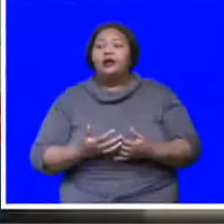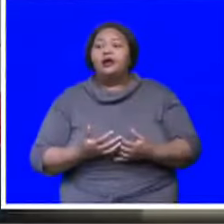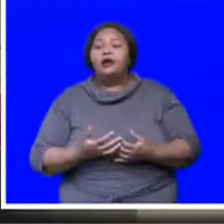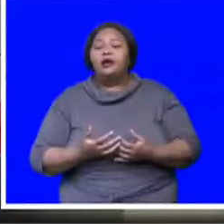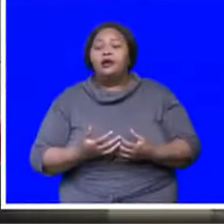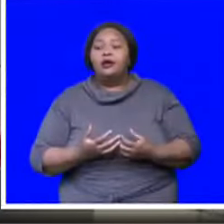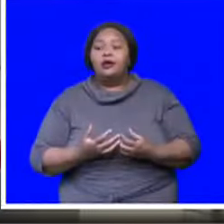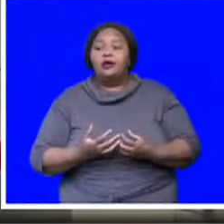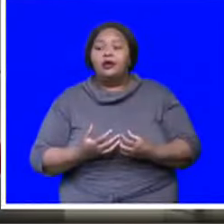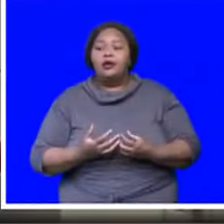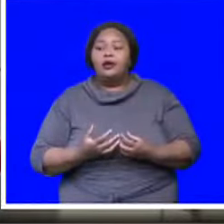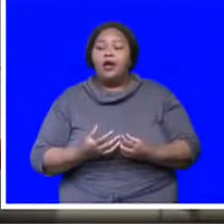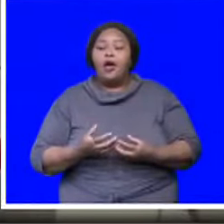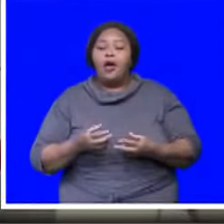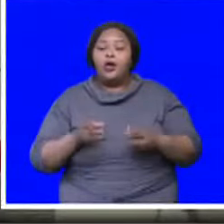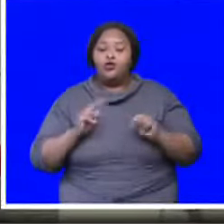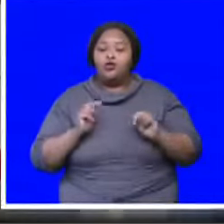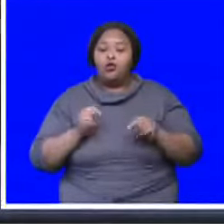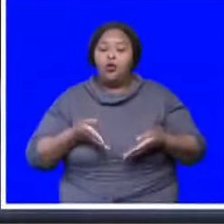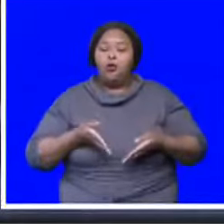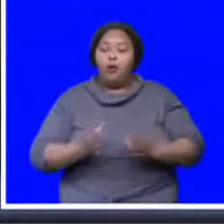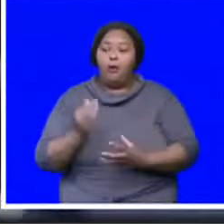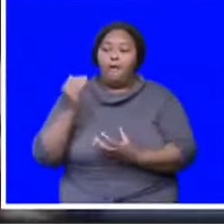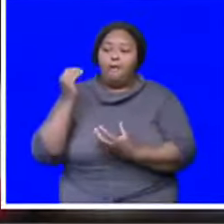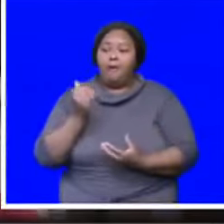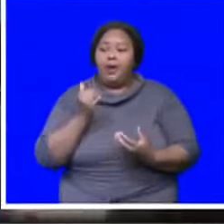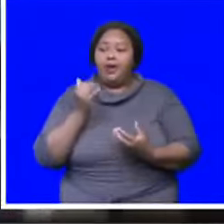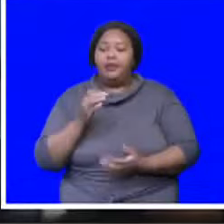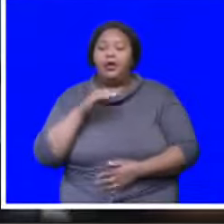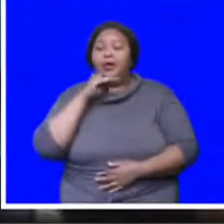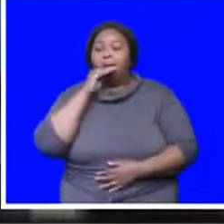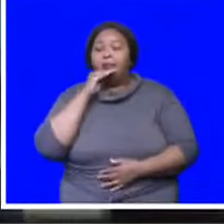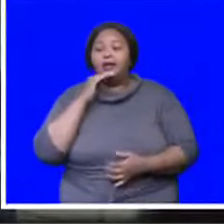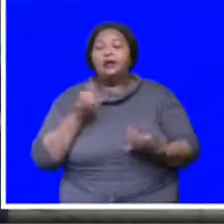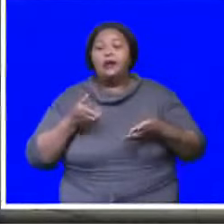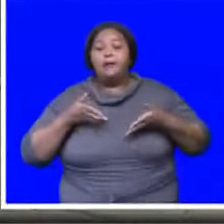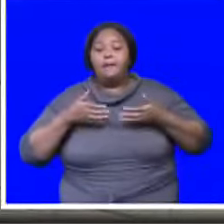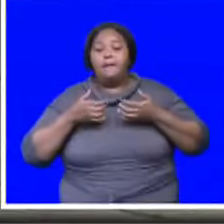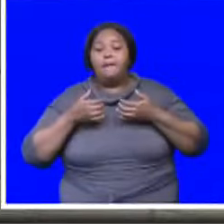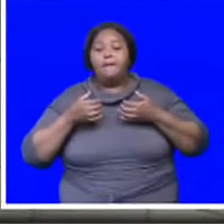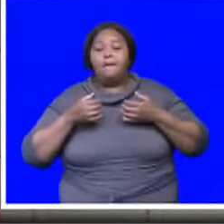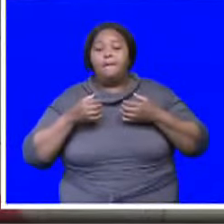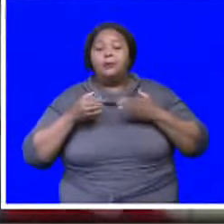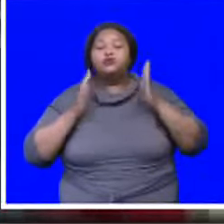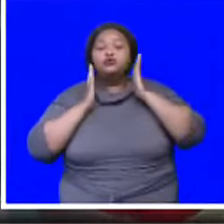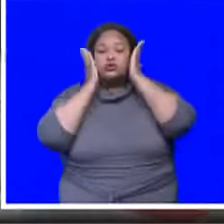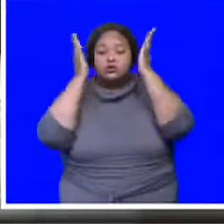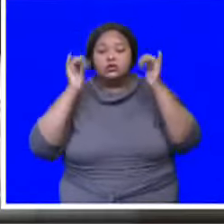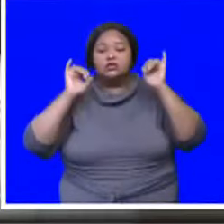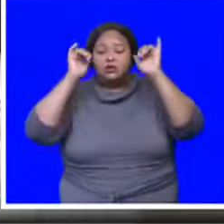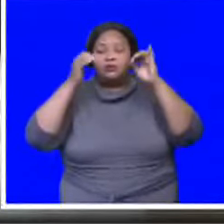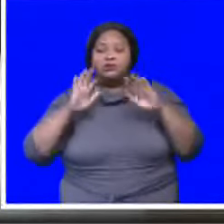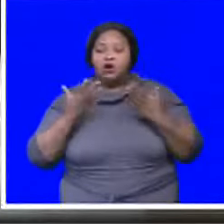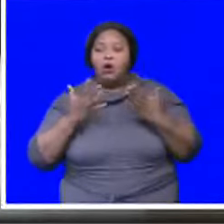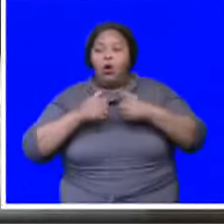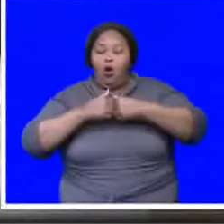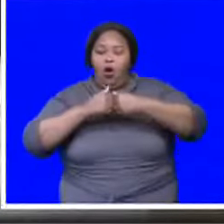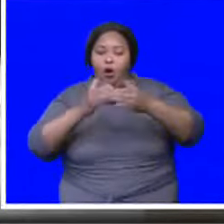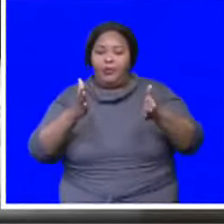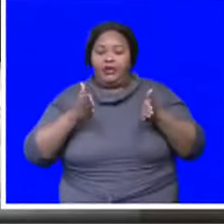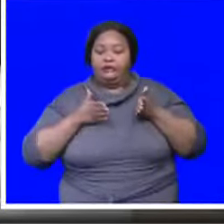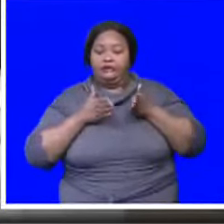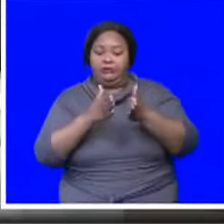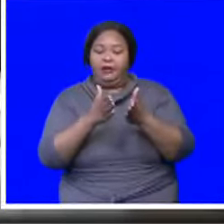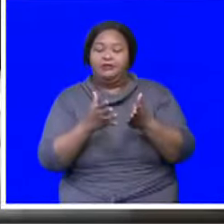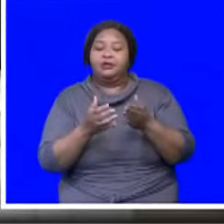is commemorating this day with the official opening of a neonatal intensive care unit in the Mbabane